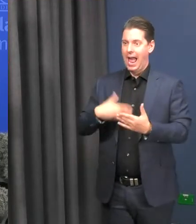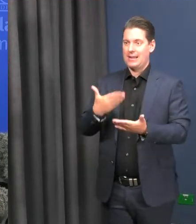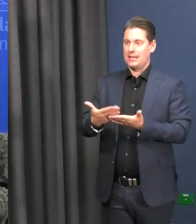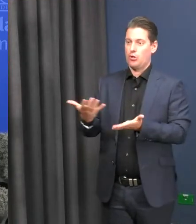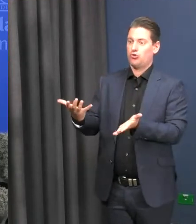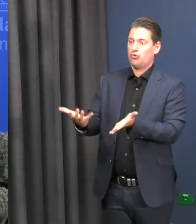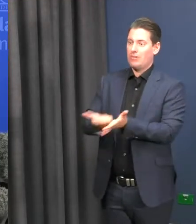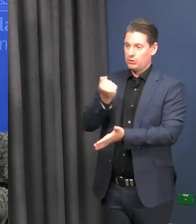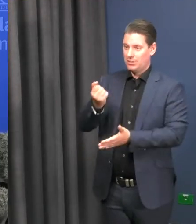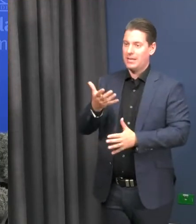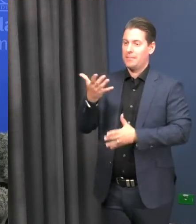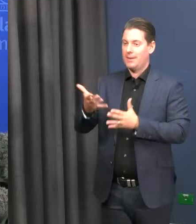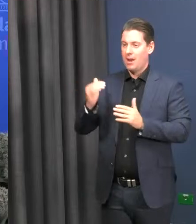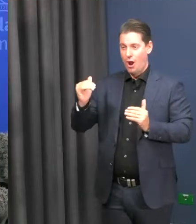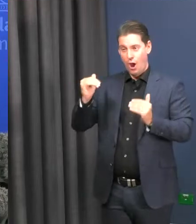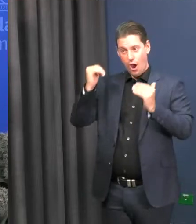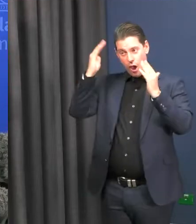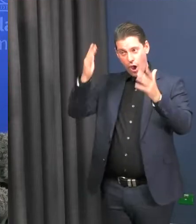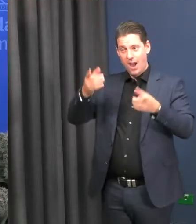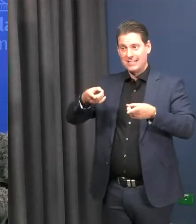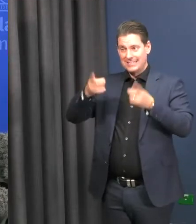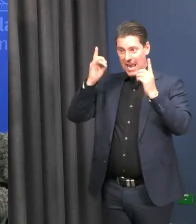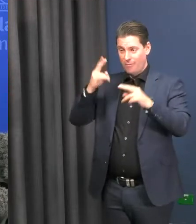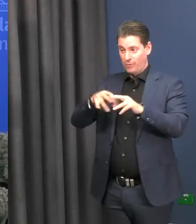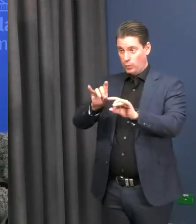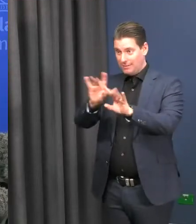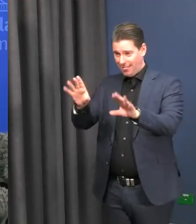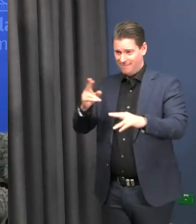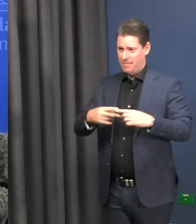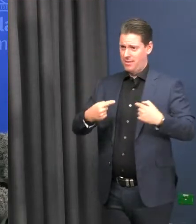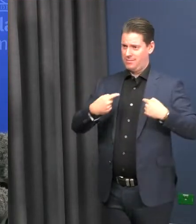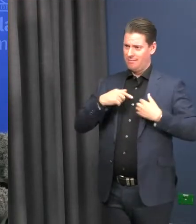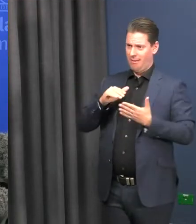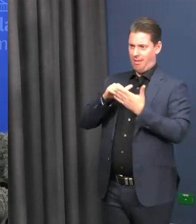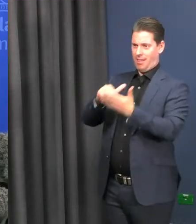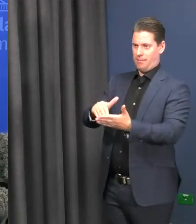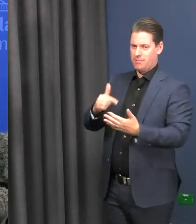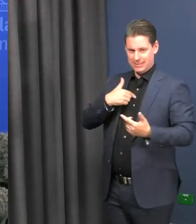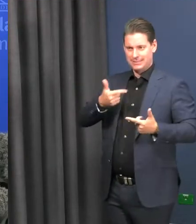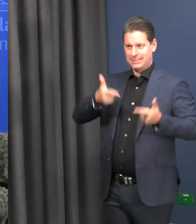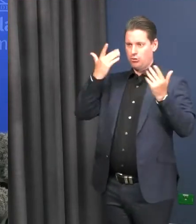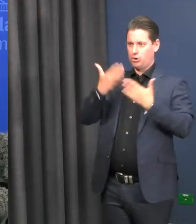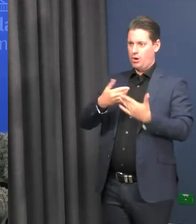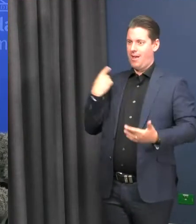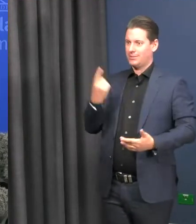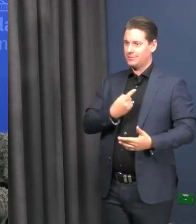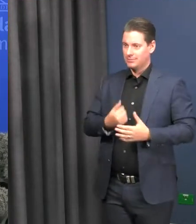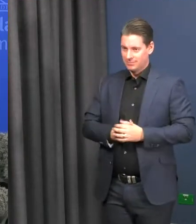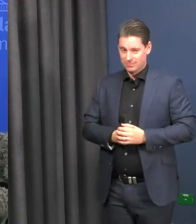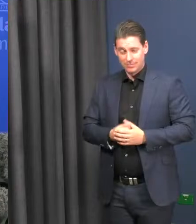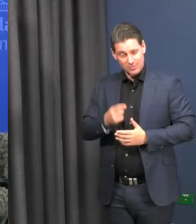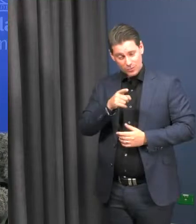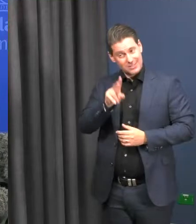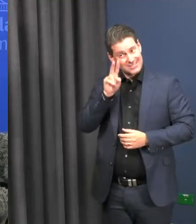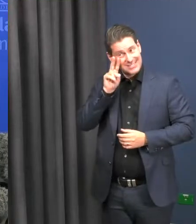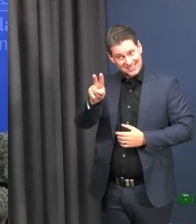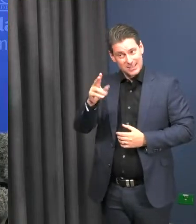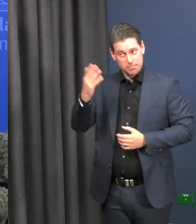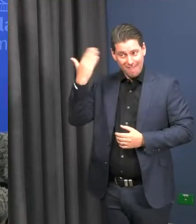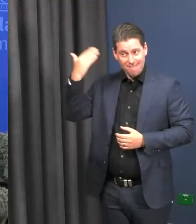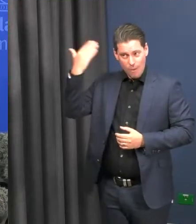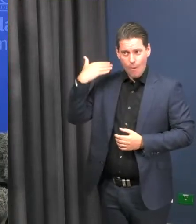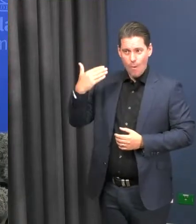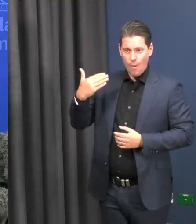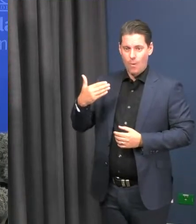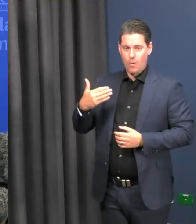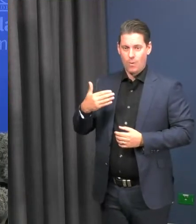in a really dangerous situation. And, you know, when we're dealing with events like this, they do become dangerous. We've seen events previously where